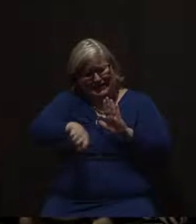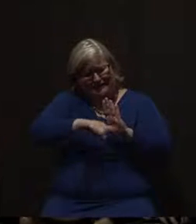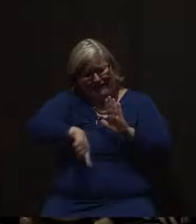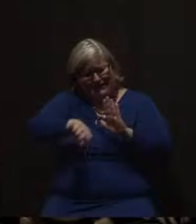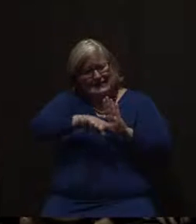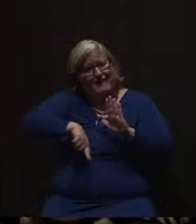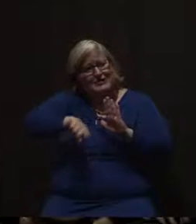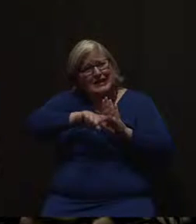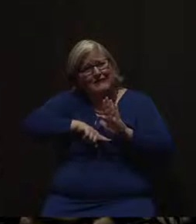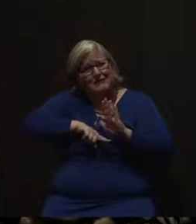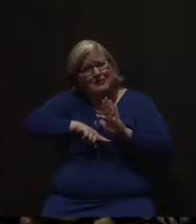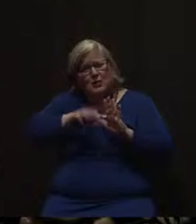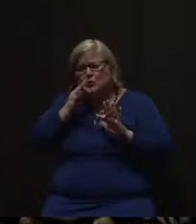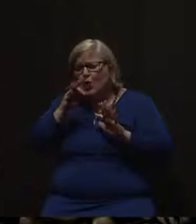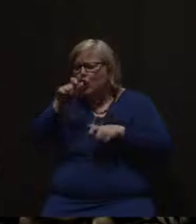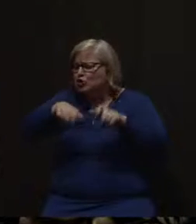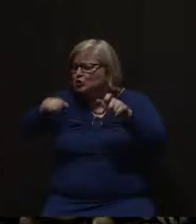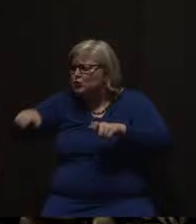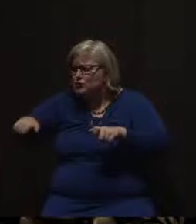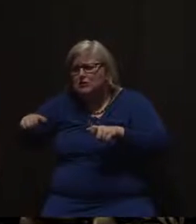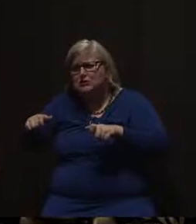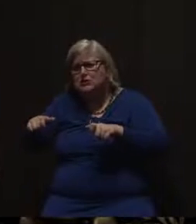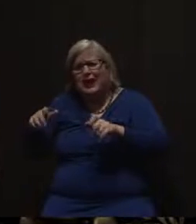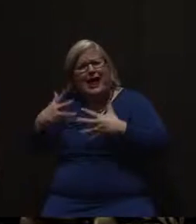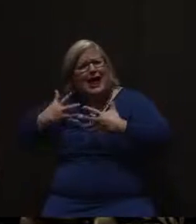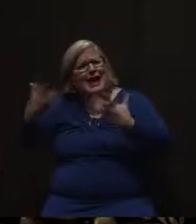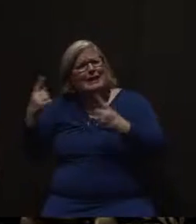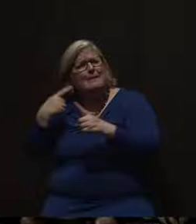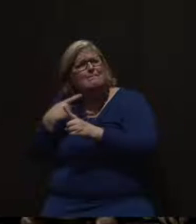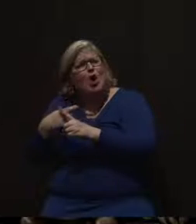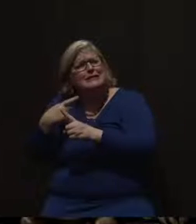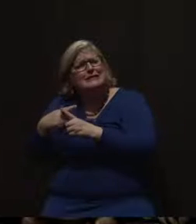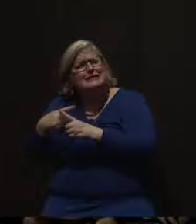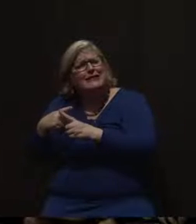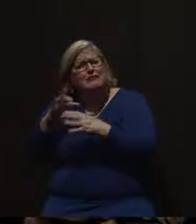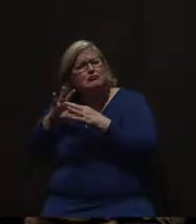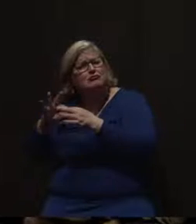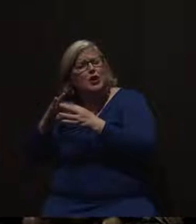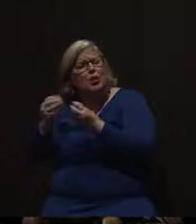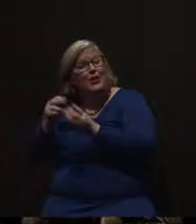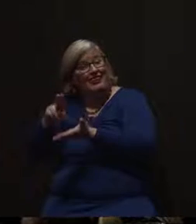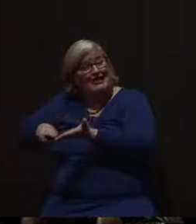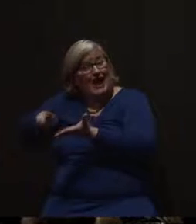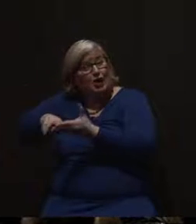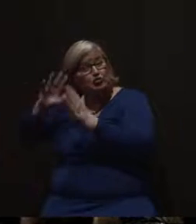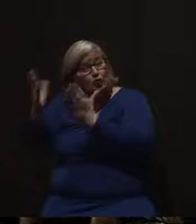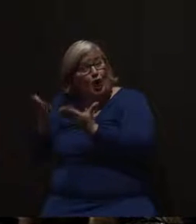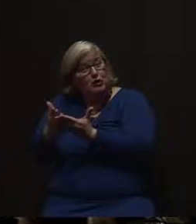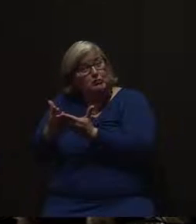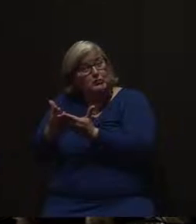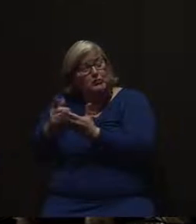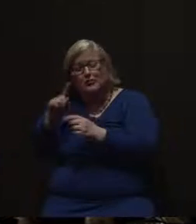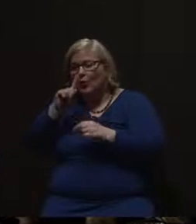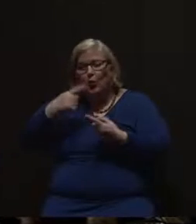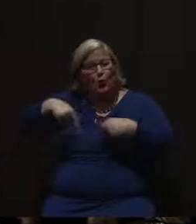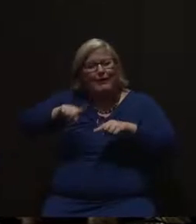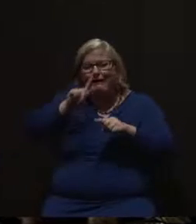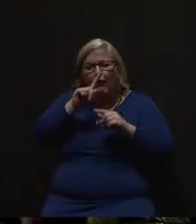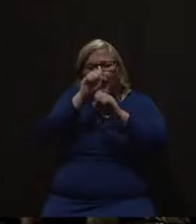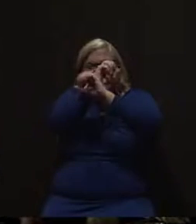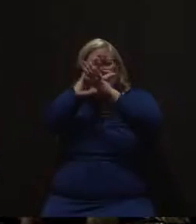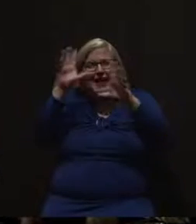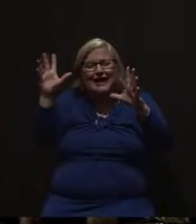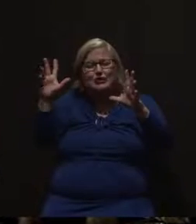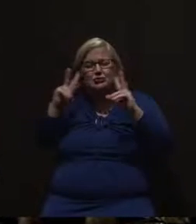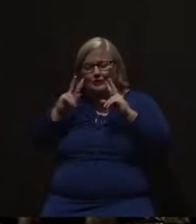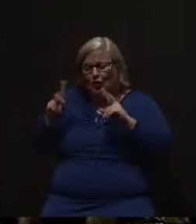was, nope, none. So we can't even imagine what a positive interaction might look like. And this from young